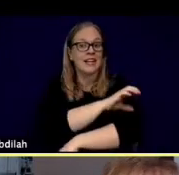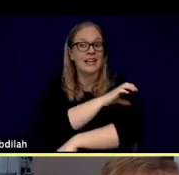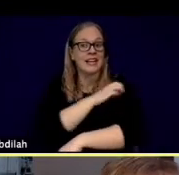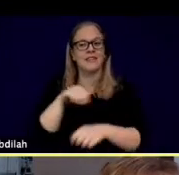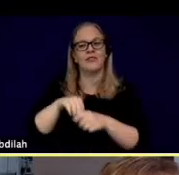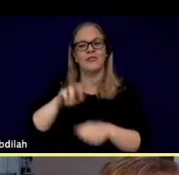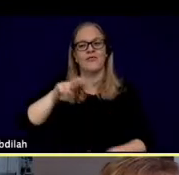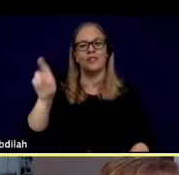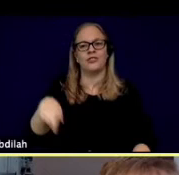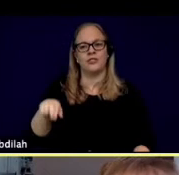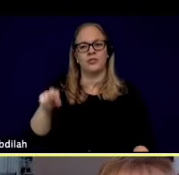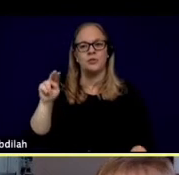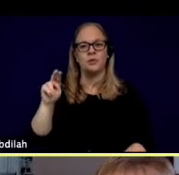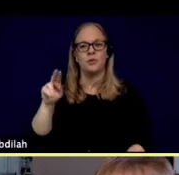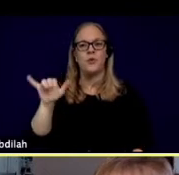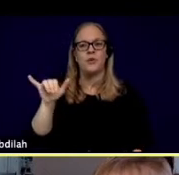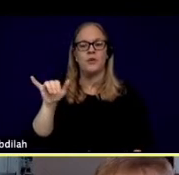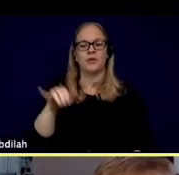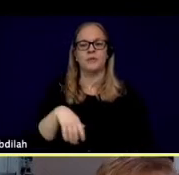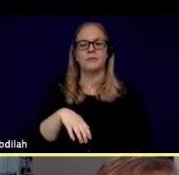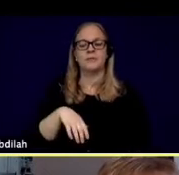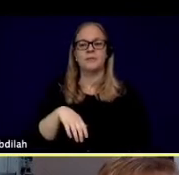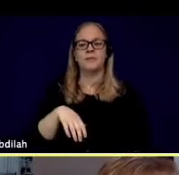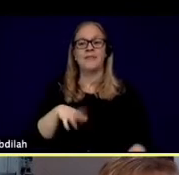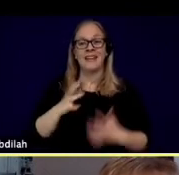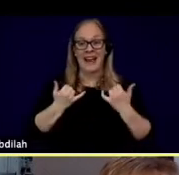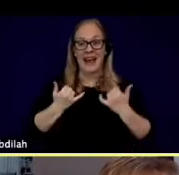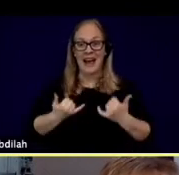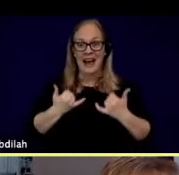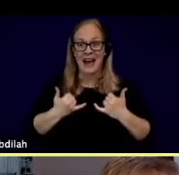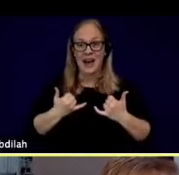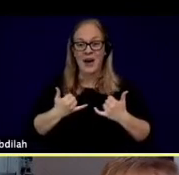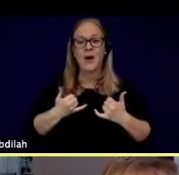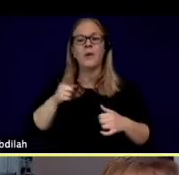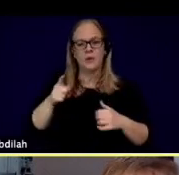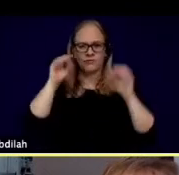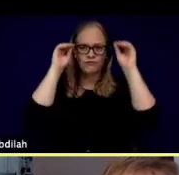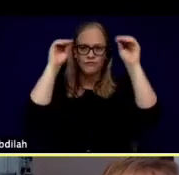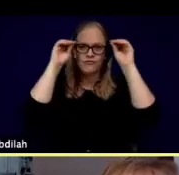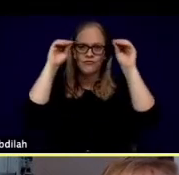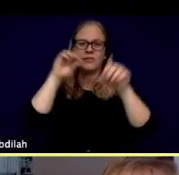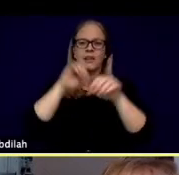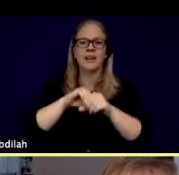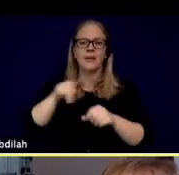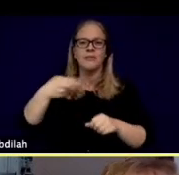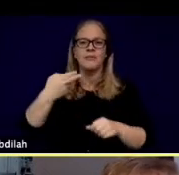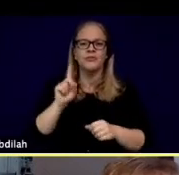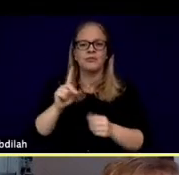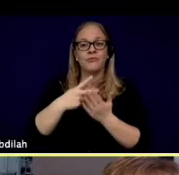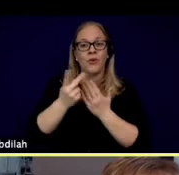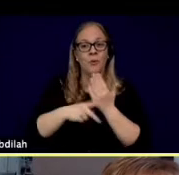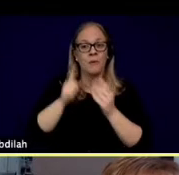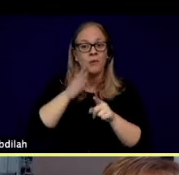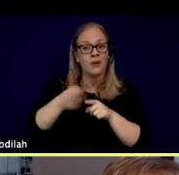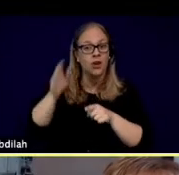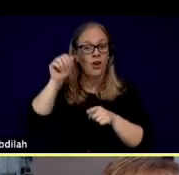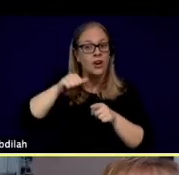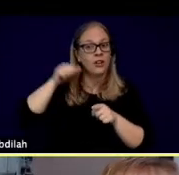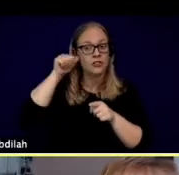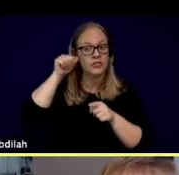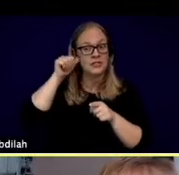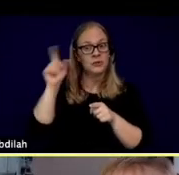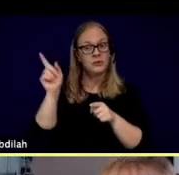is presently a professor in the doctoral audiology program in the Department of